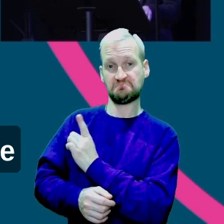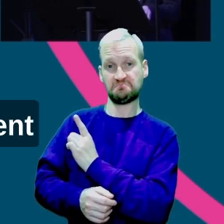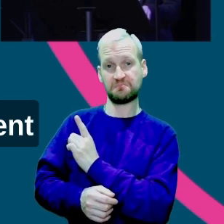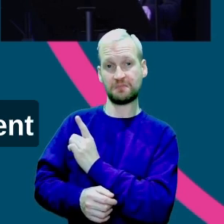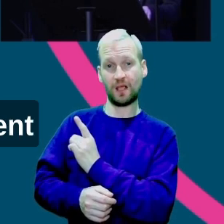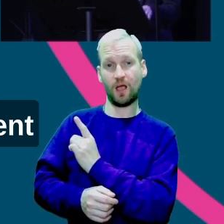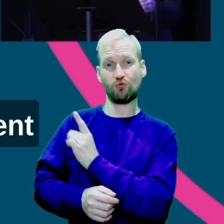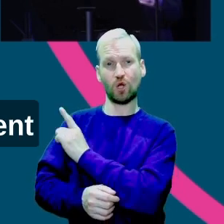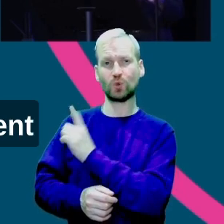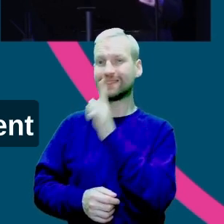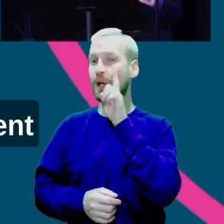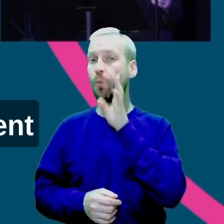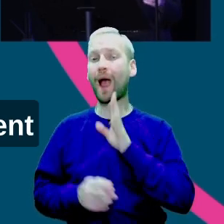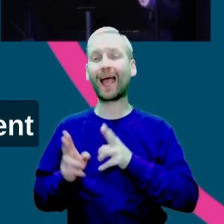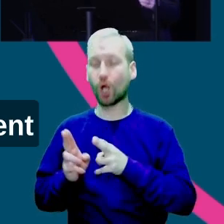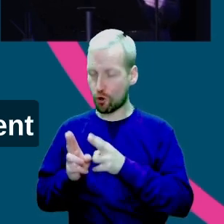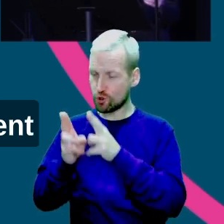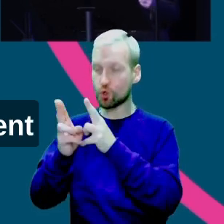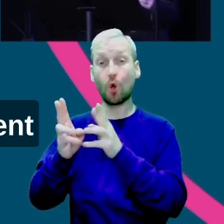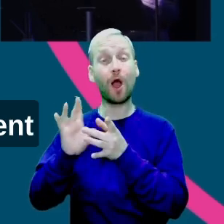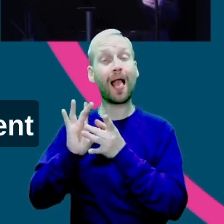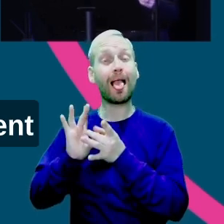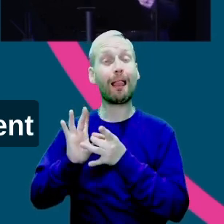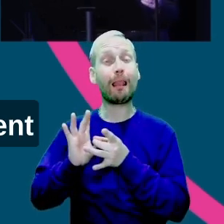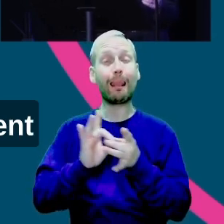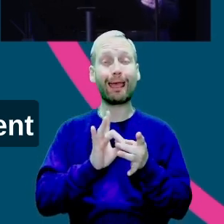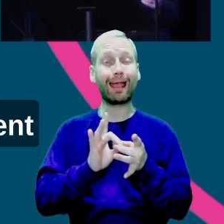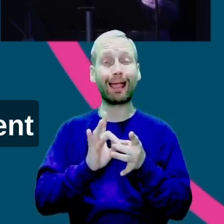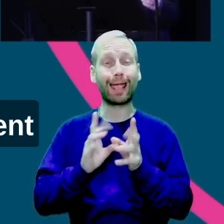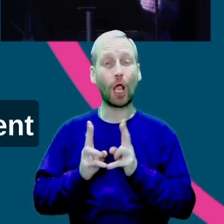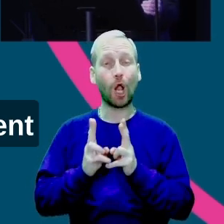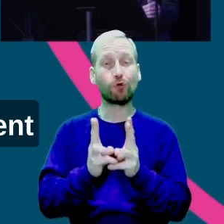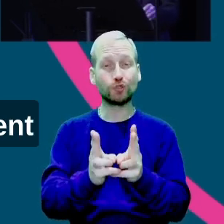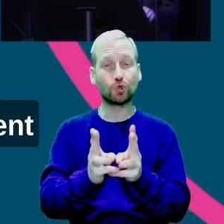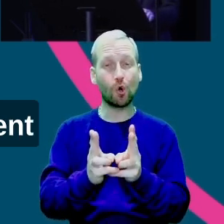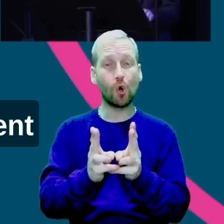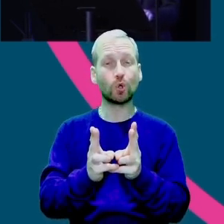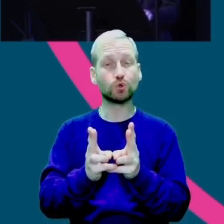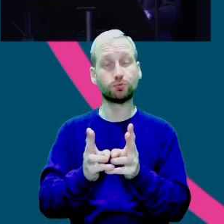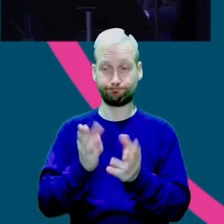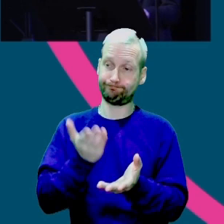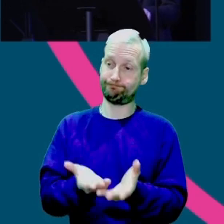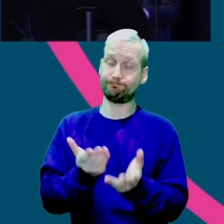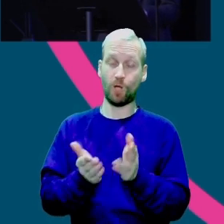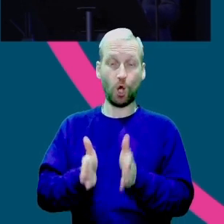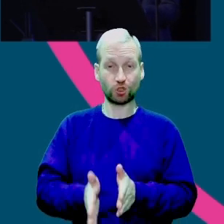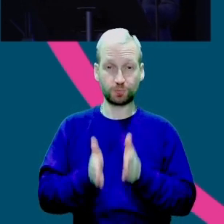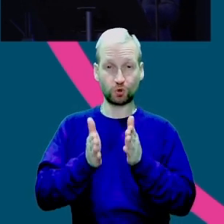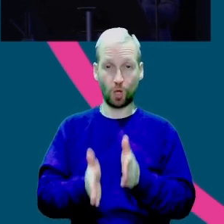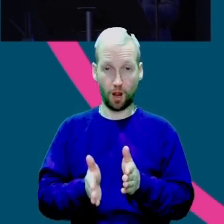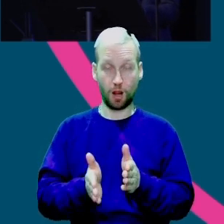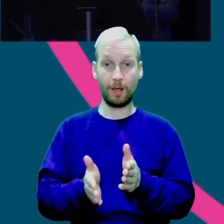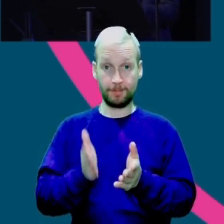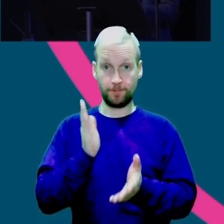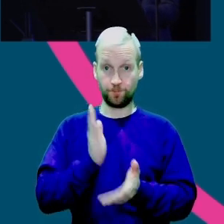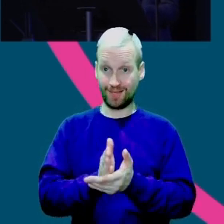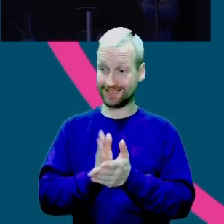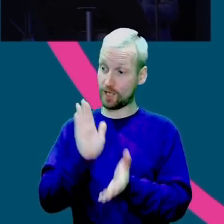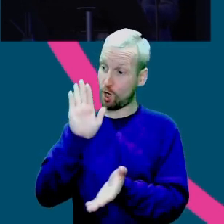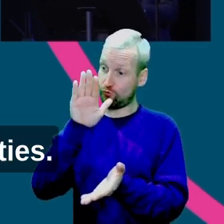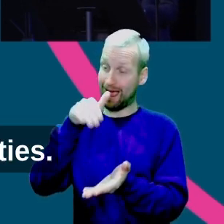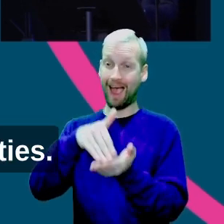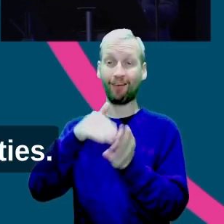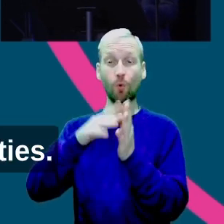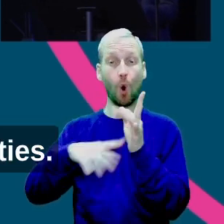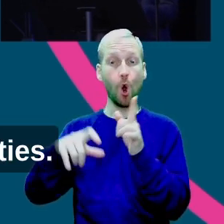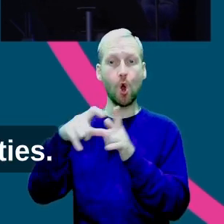of the white corridor, and that's the link corridor into the current hospital. And then as you arrive in the ward,